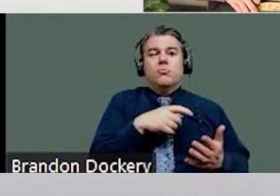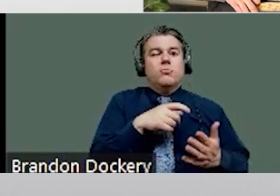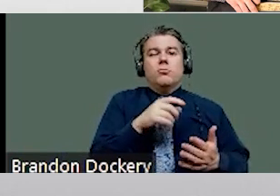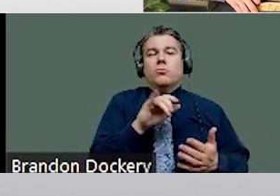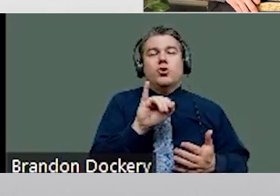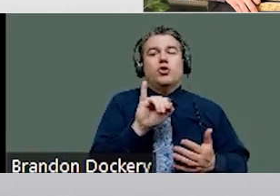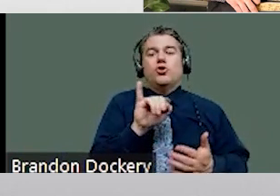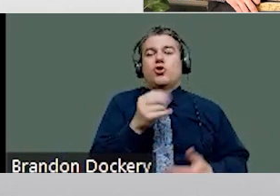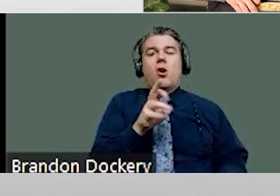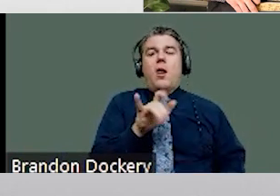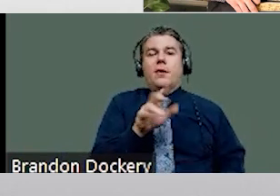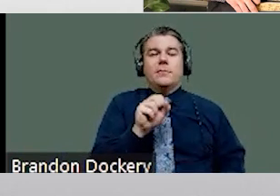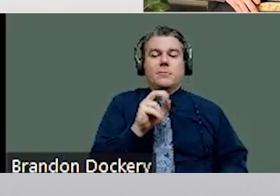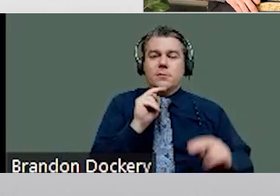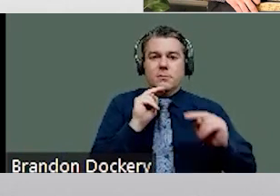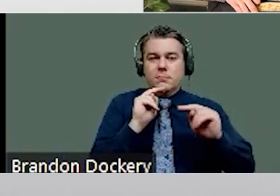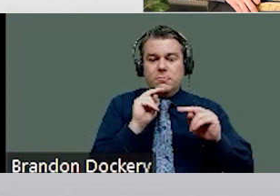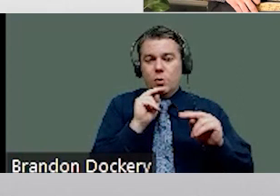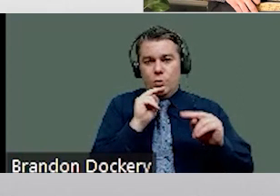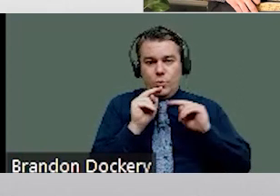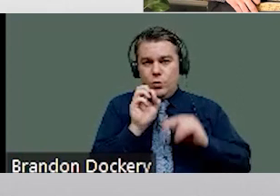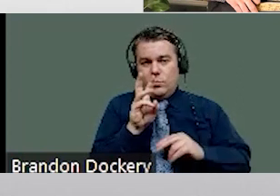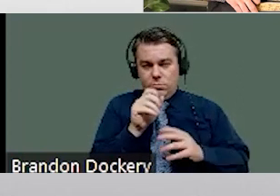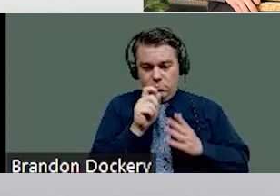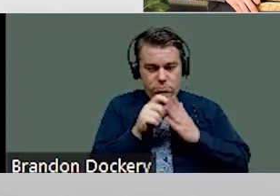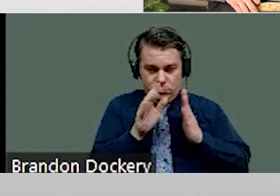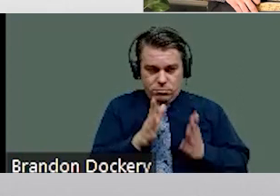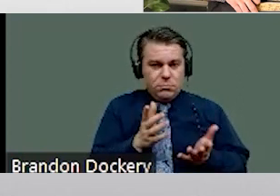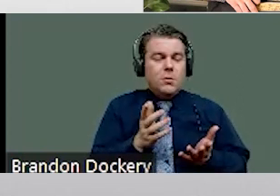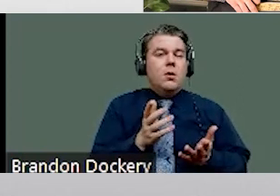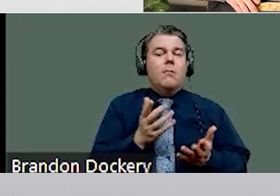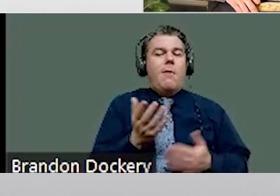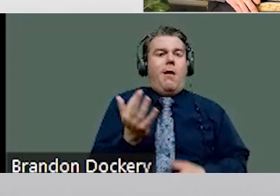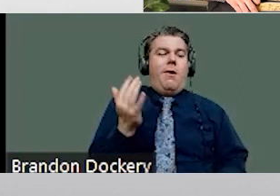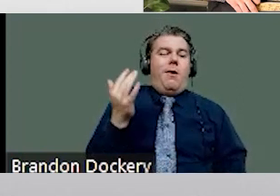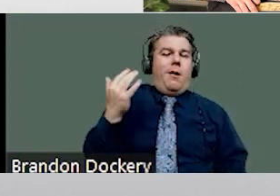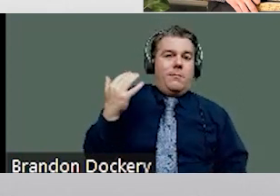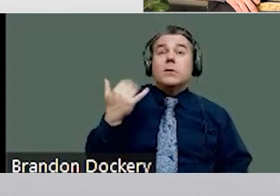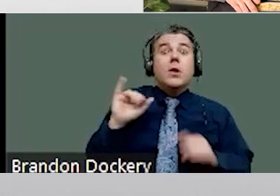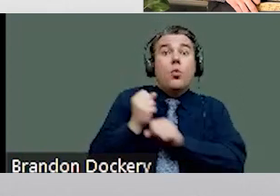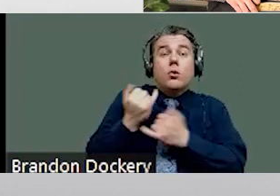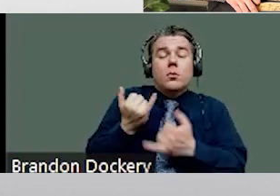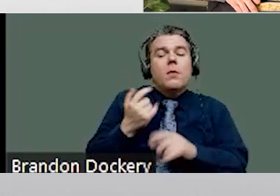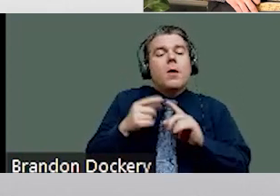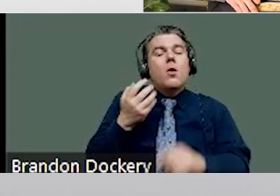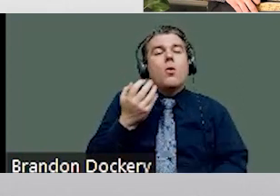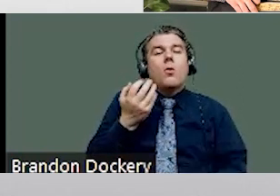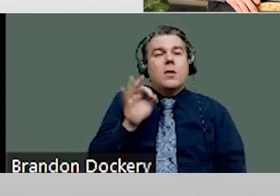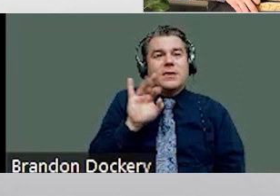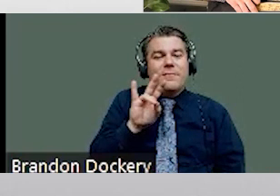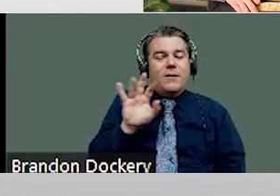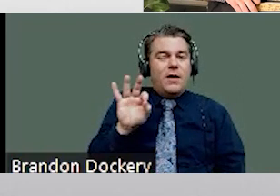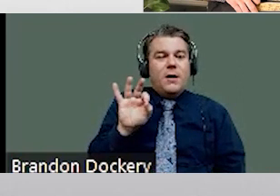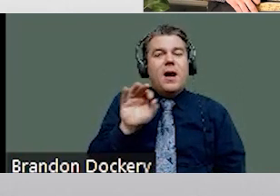writer, still working today. But all the way back in 1979, in a place